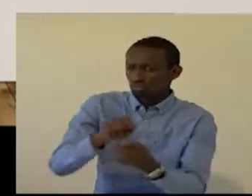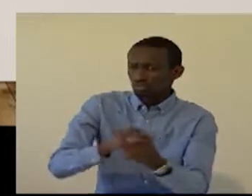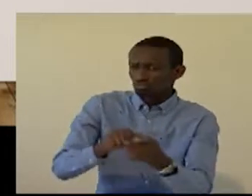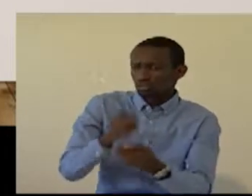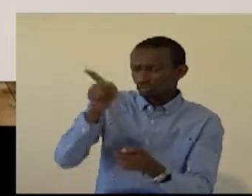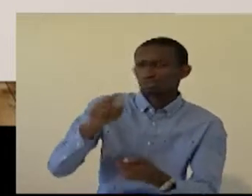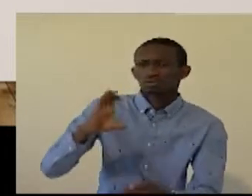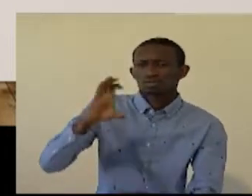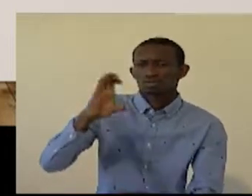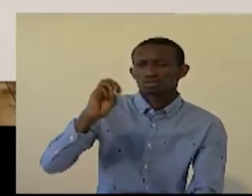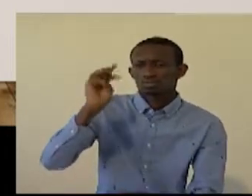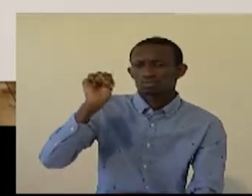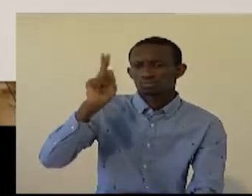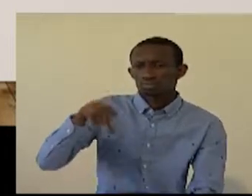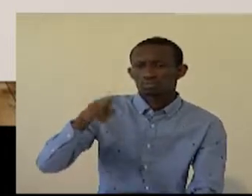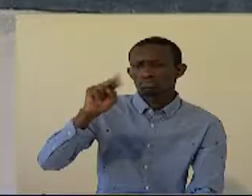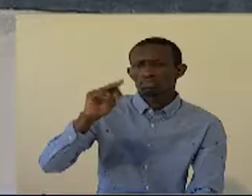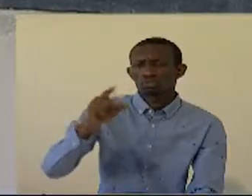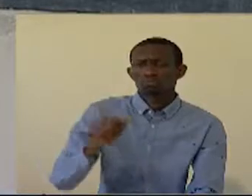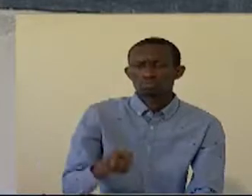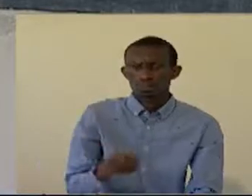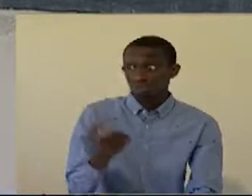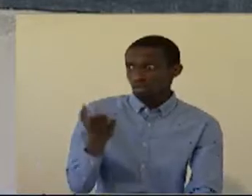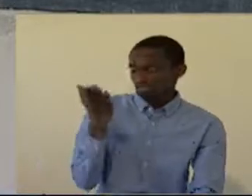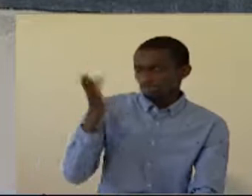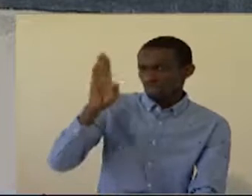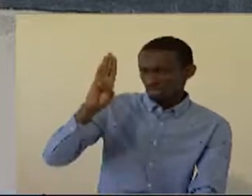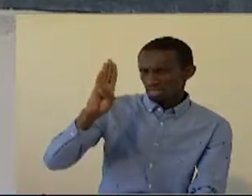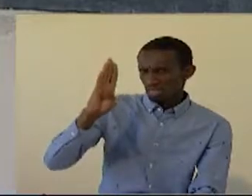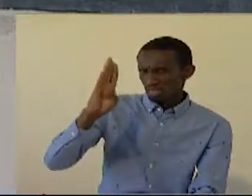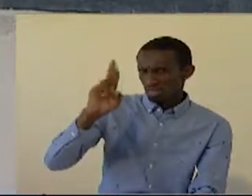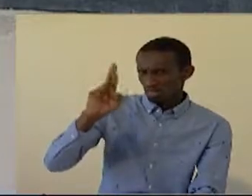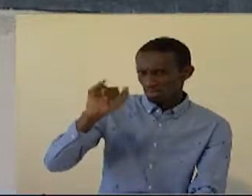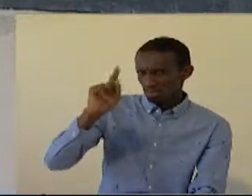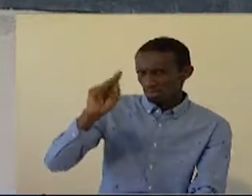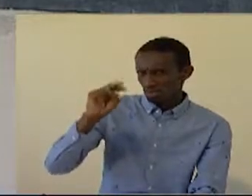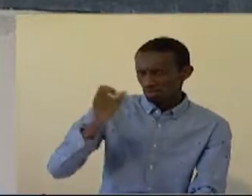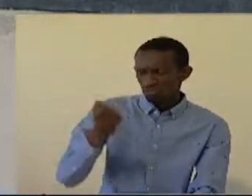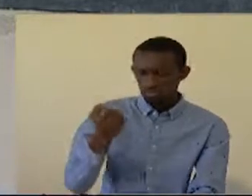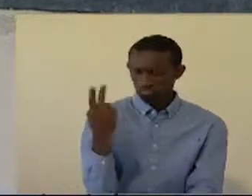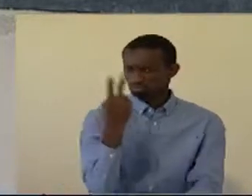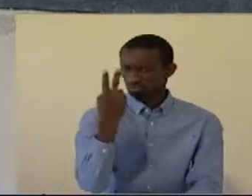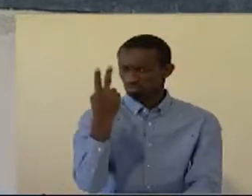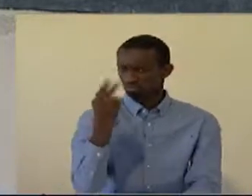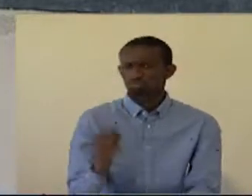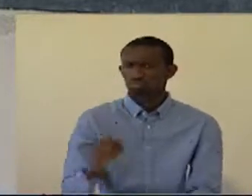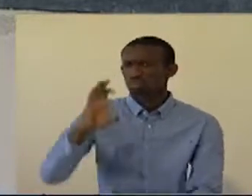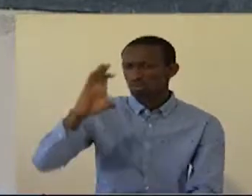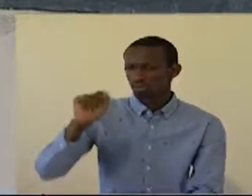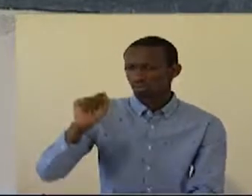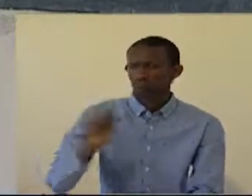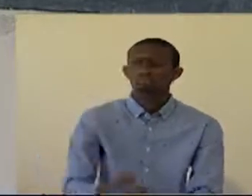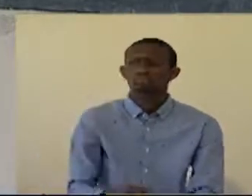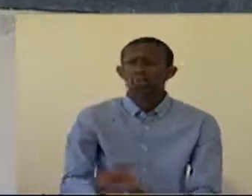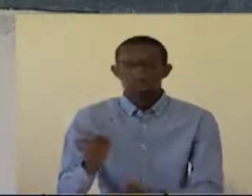Butanol, it has 4 carbon atoms. And the other compound, that bromide we want to produce, it also